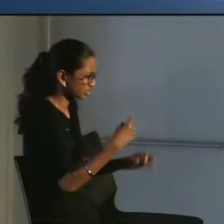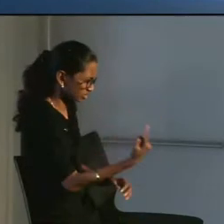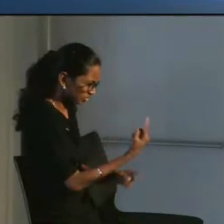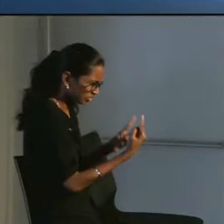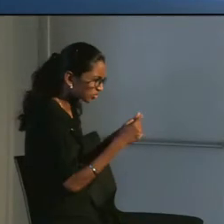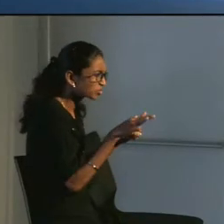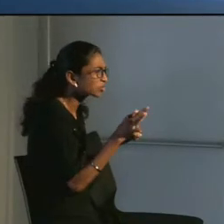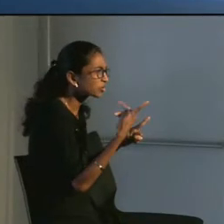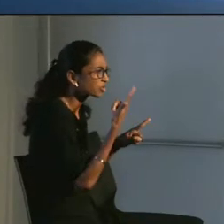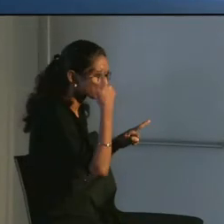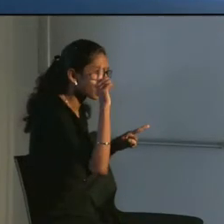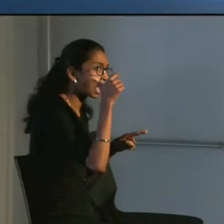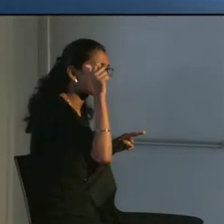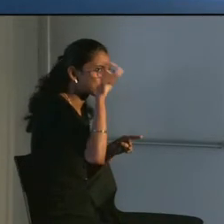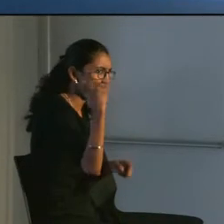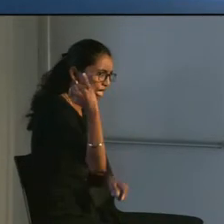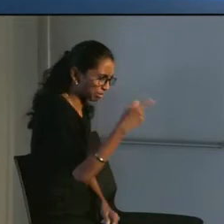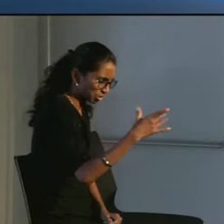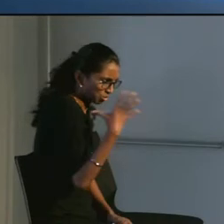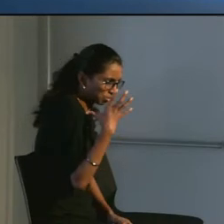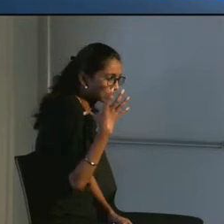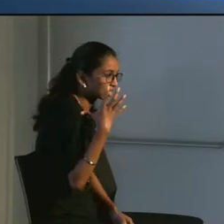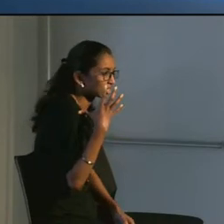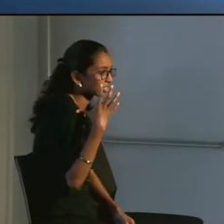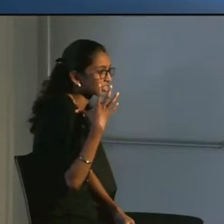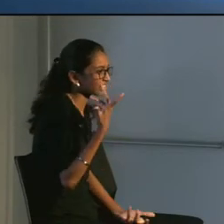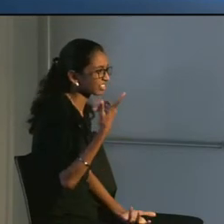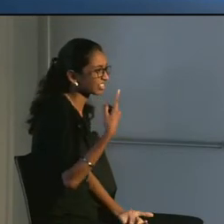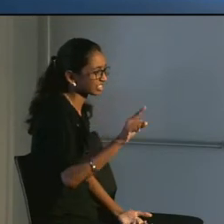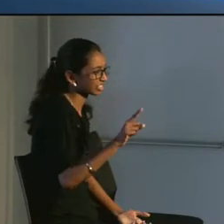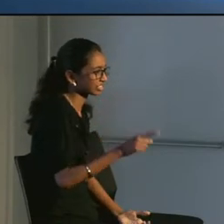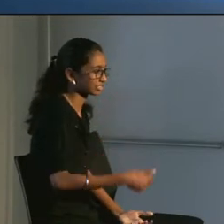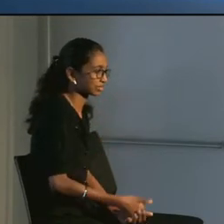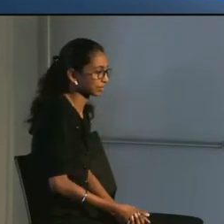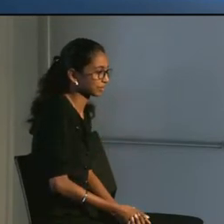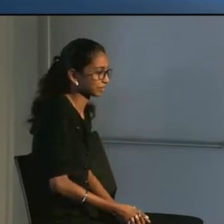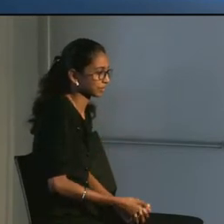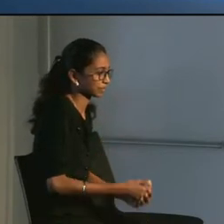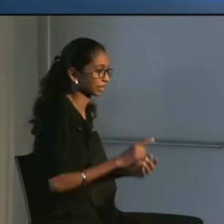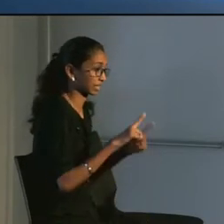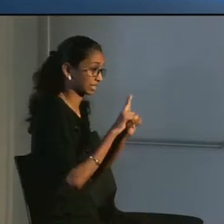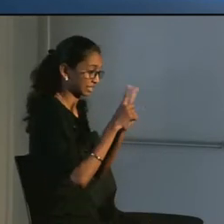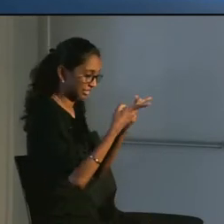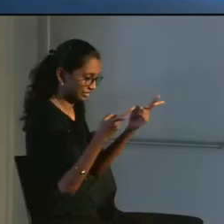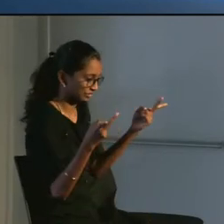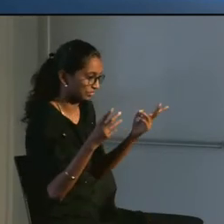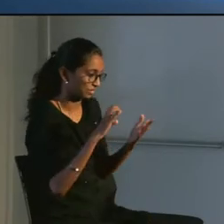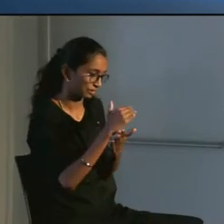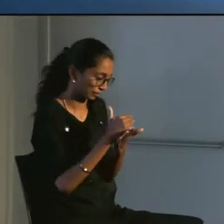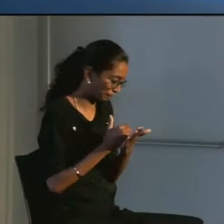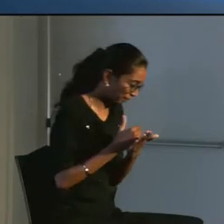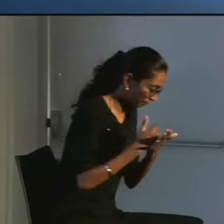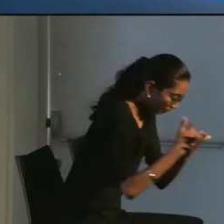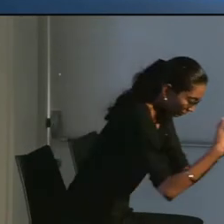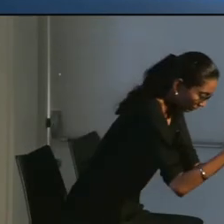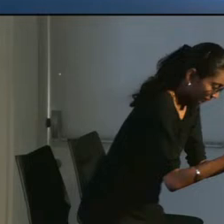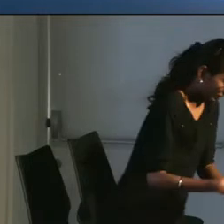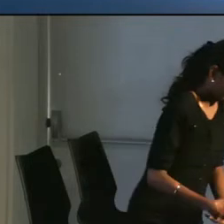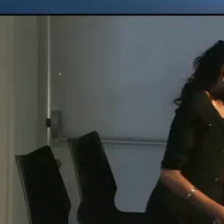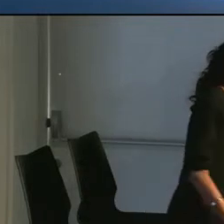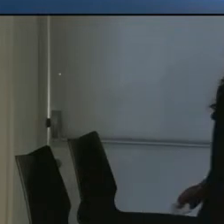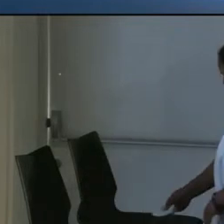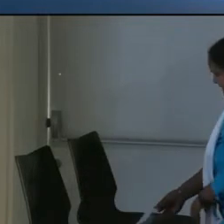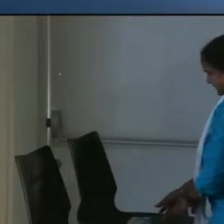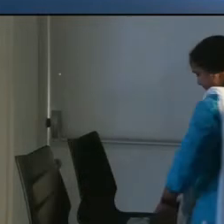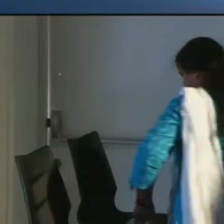Are you waiting for someone? And because we were blog-based and there was different chapters, one kind of organizing that we had was there